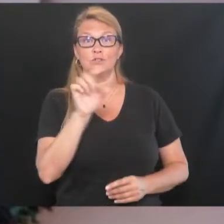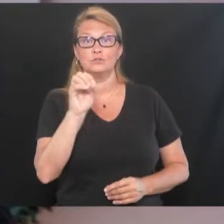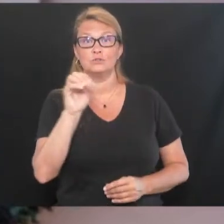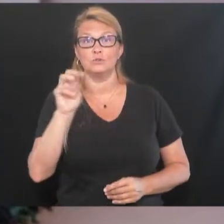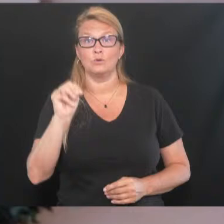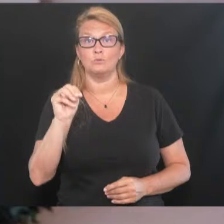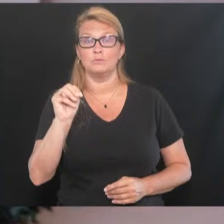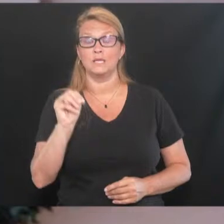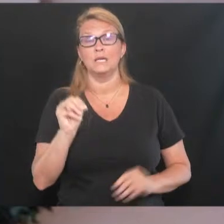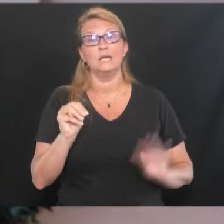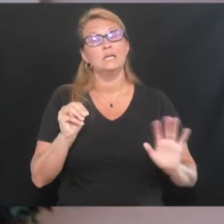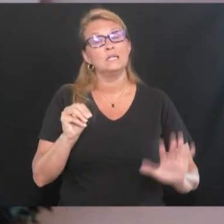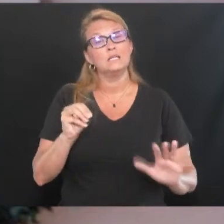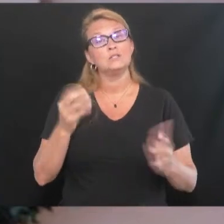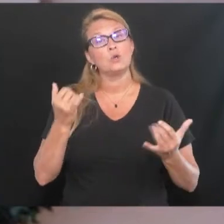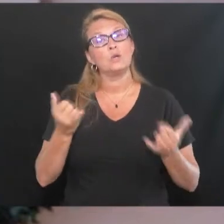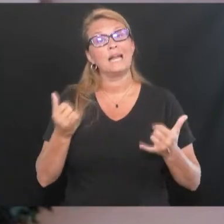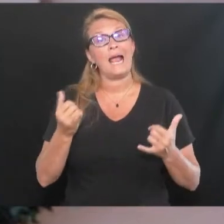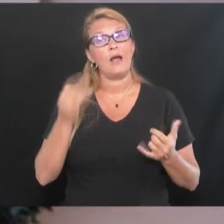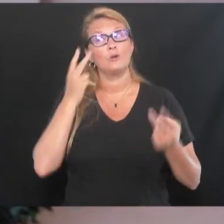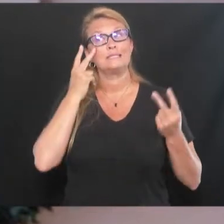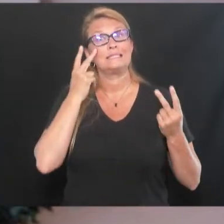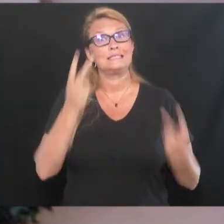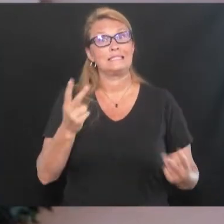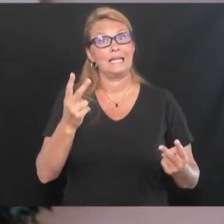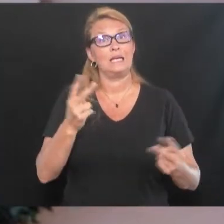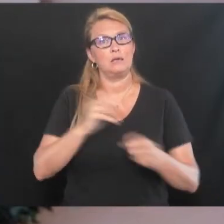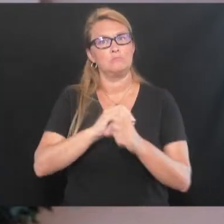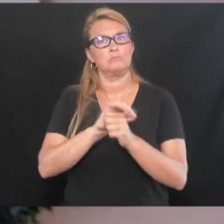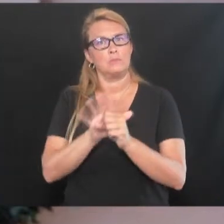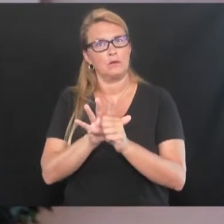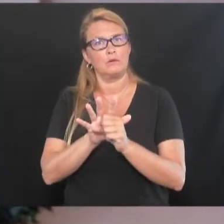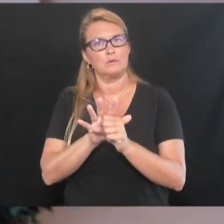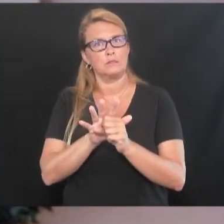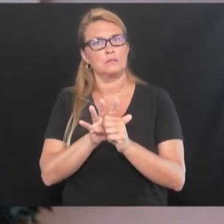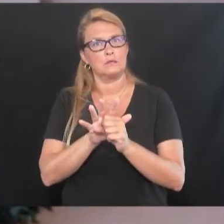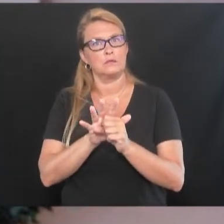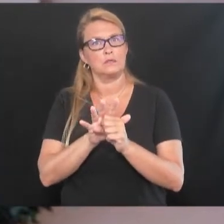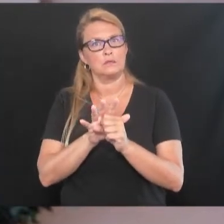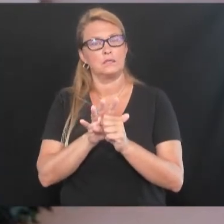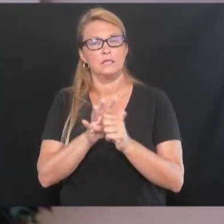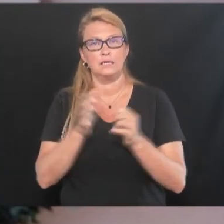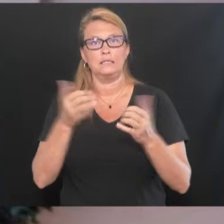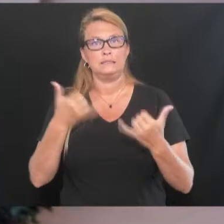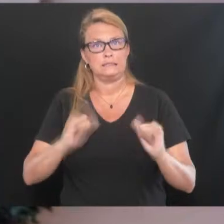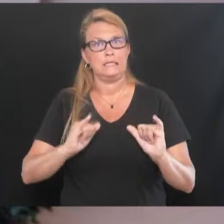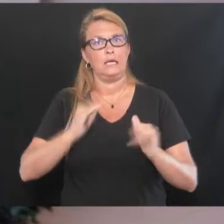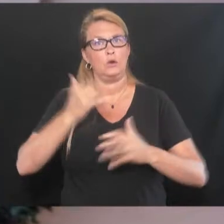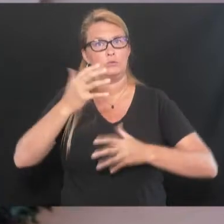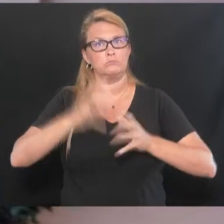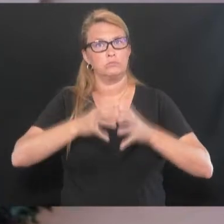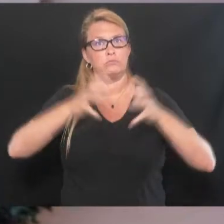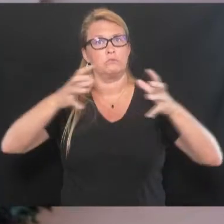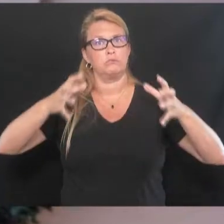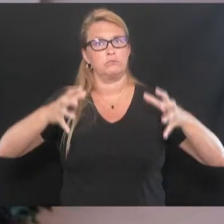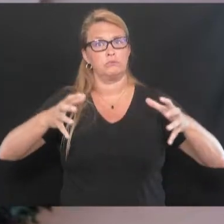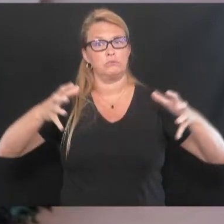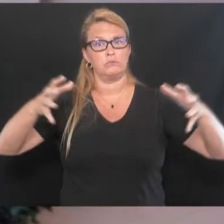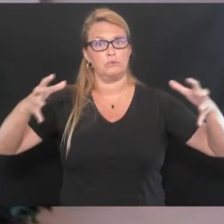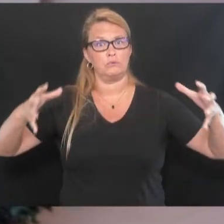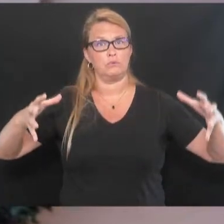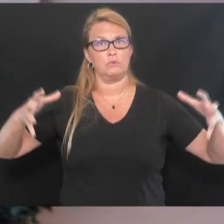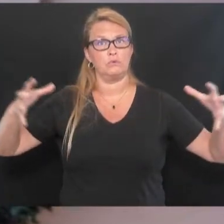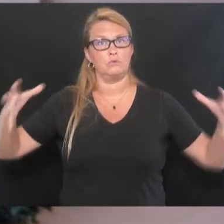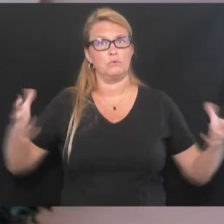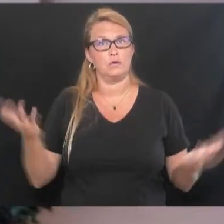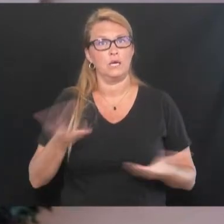at this pandemic continuing to grow with the Delta variant and continuing to grow in West Virginia, we still are